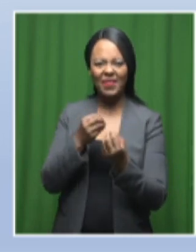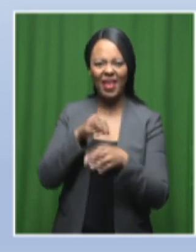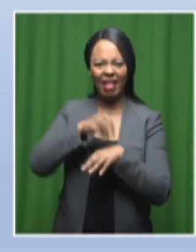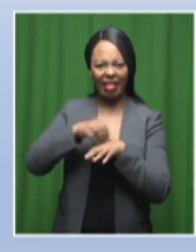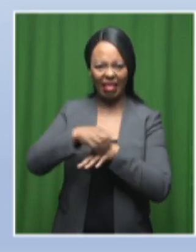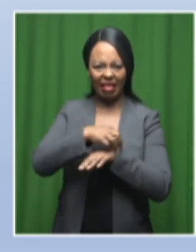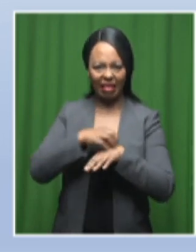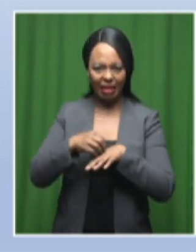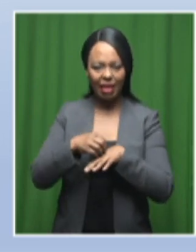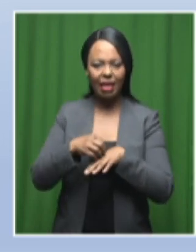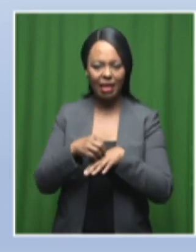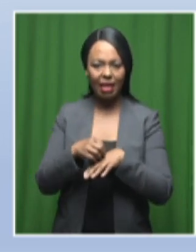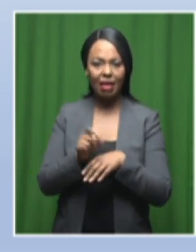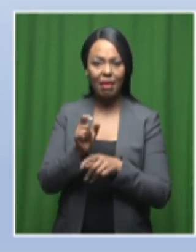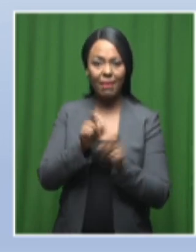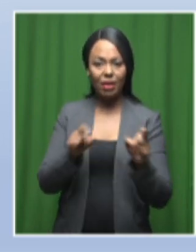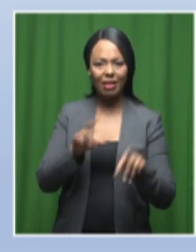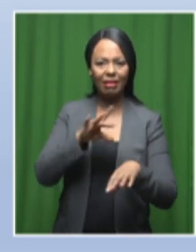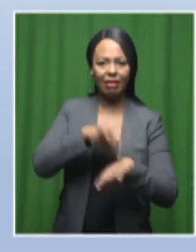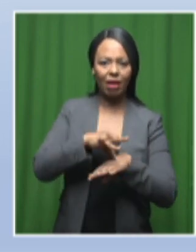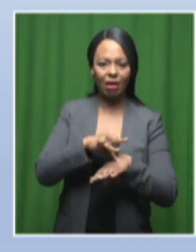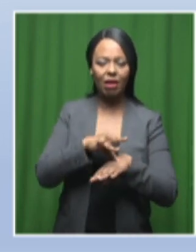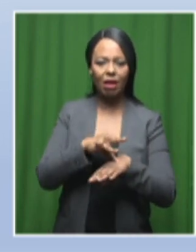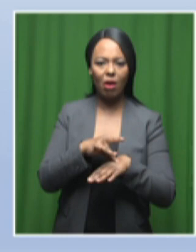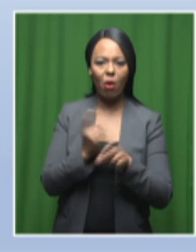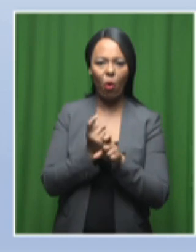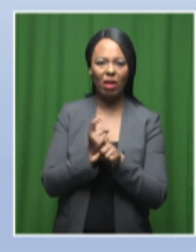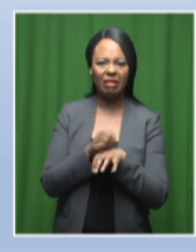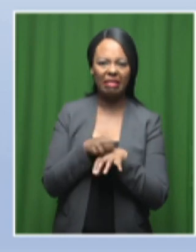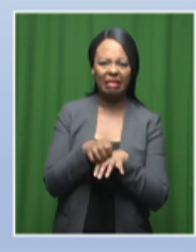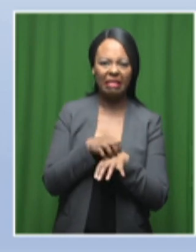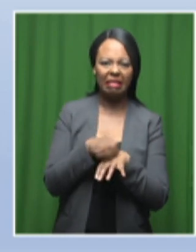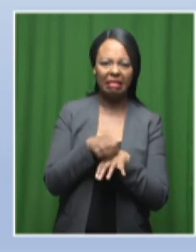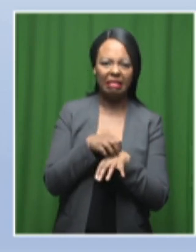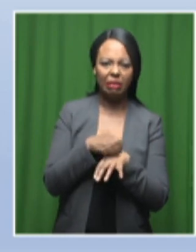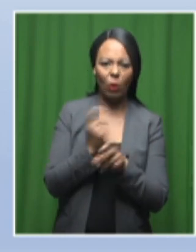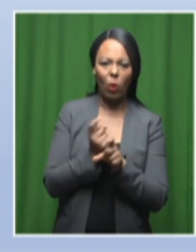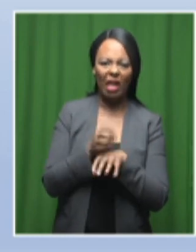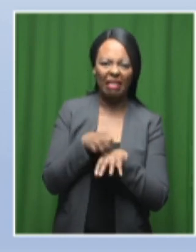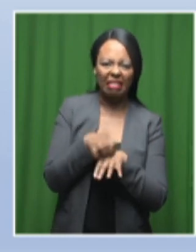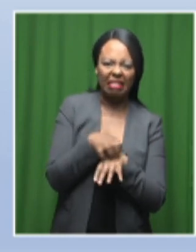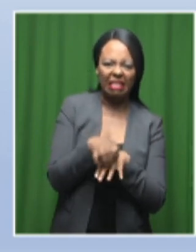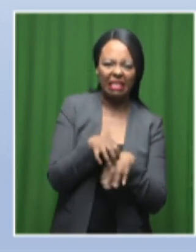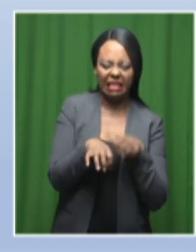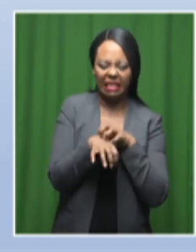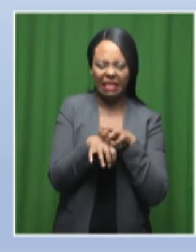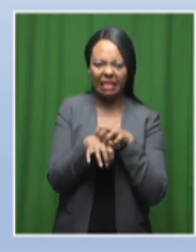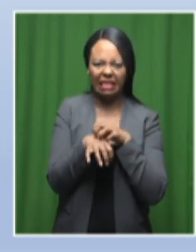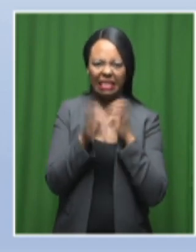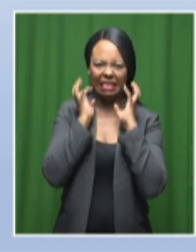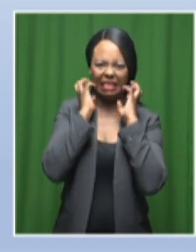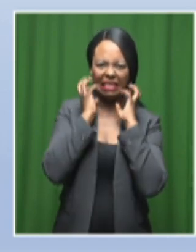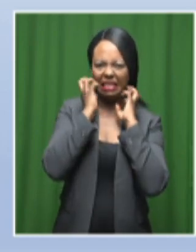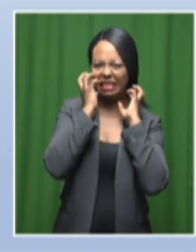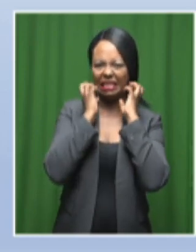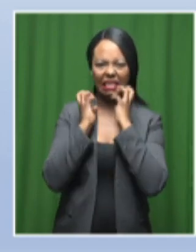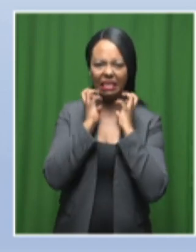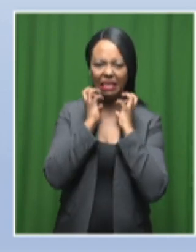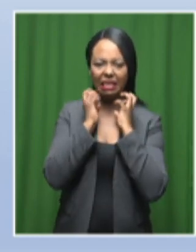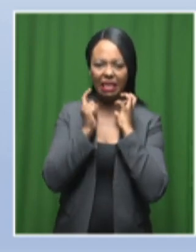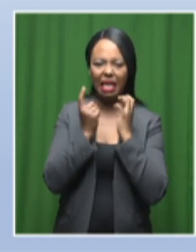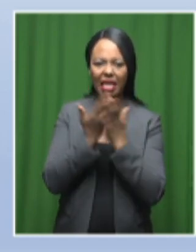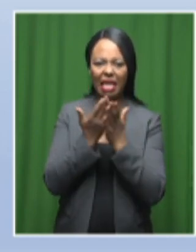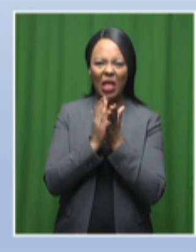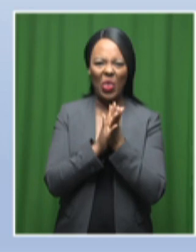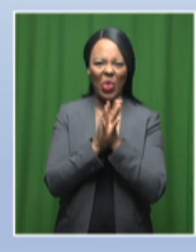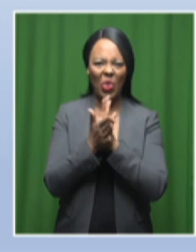these poor patients, they really are suffering from this extreme itchy skin, which can lead to serious sleep deprivation. And we all